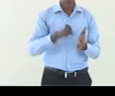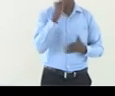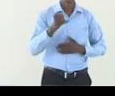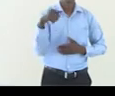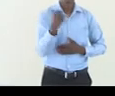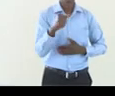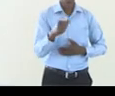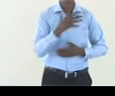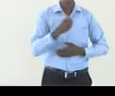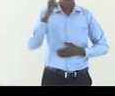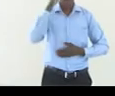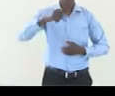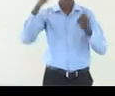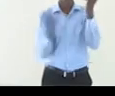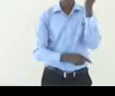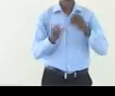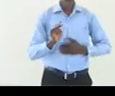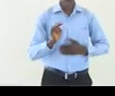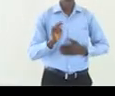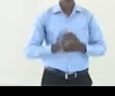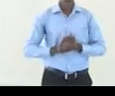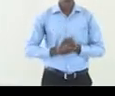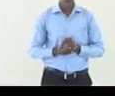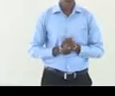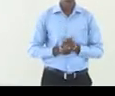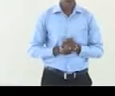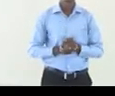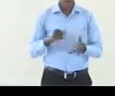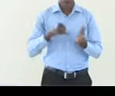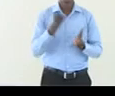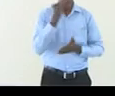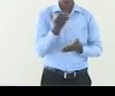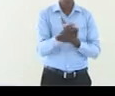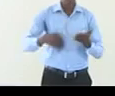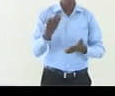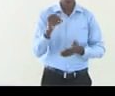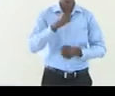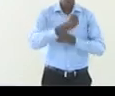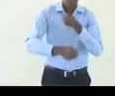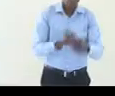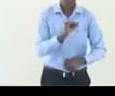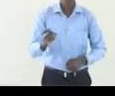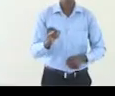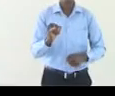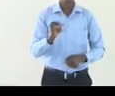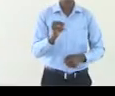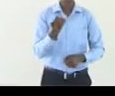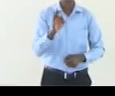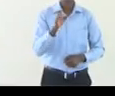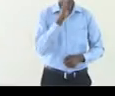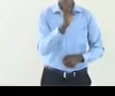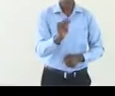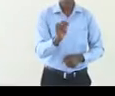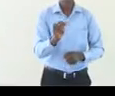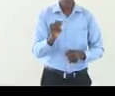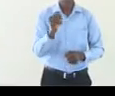He flogged me. He flogged you. And it's part of the suffering of Jesus. Of being a Christian. You